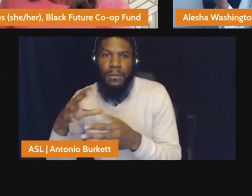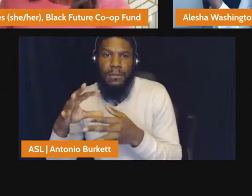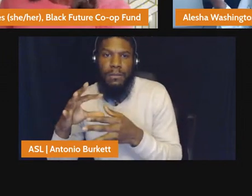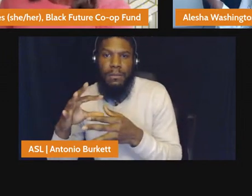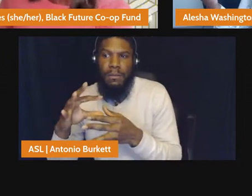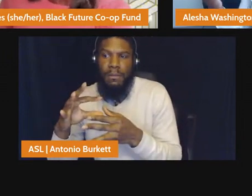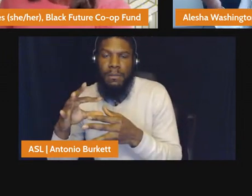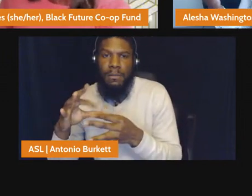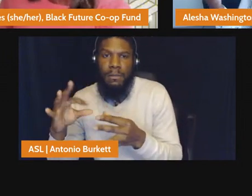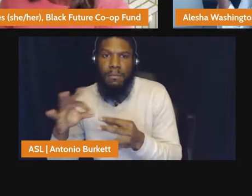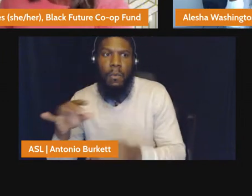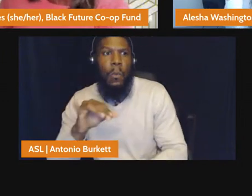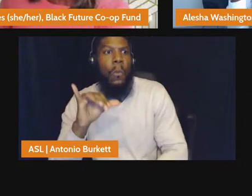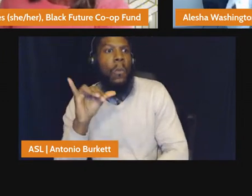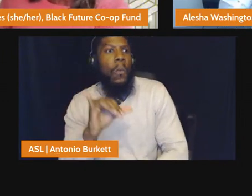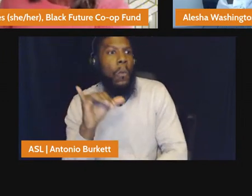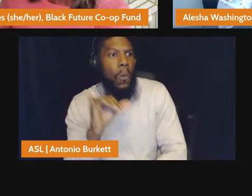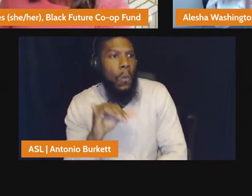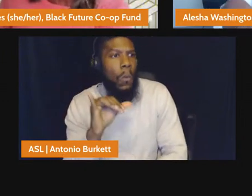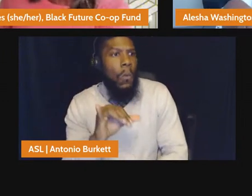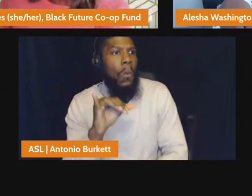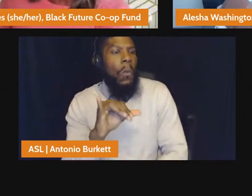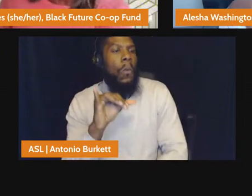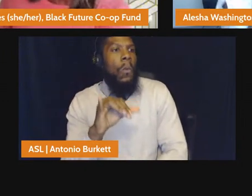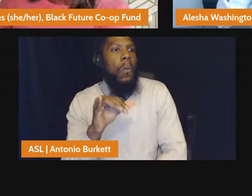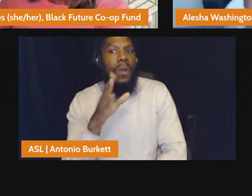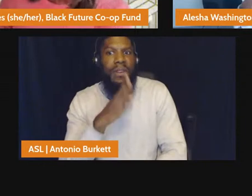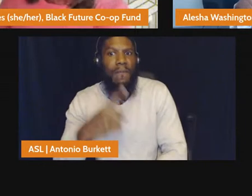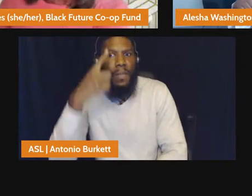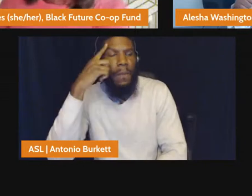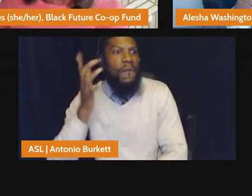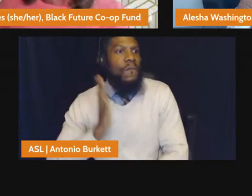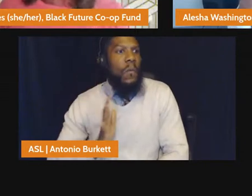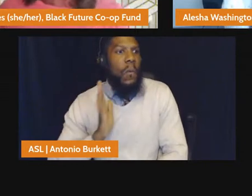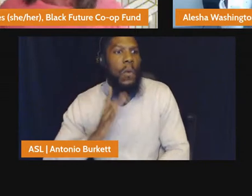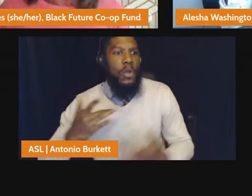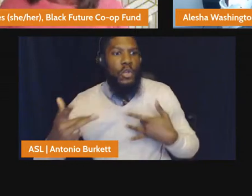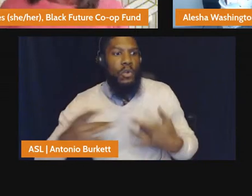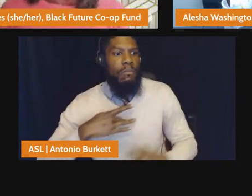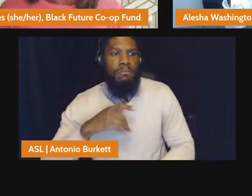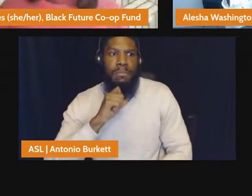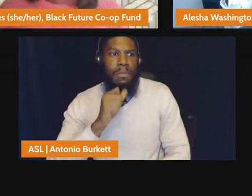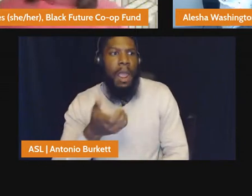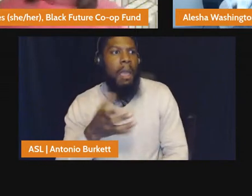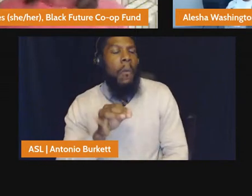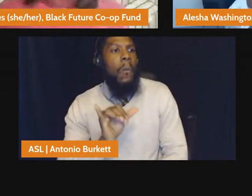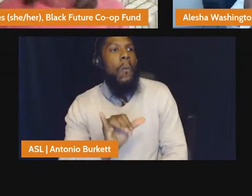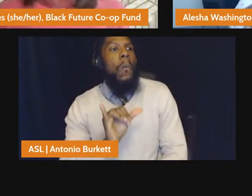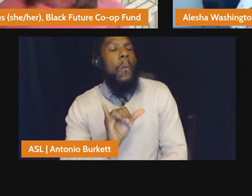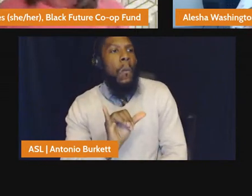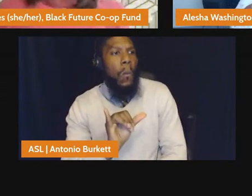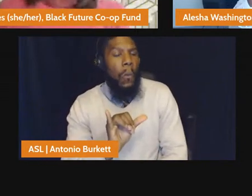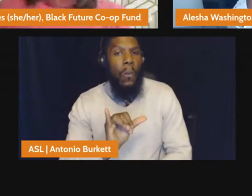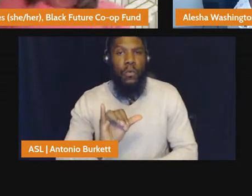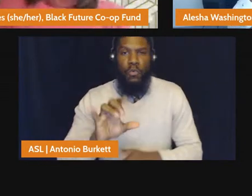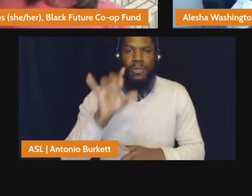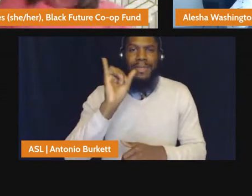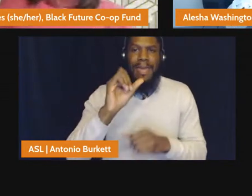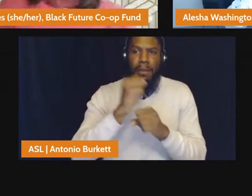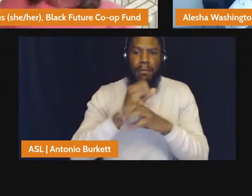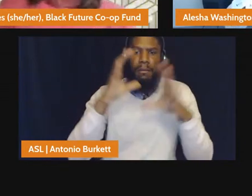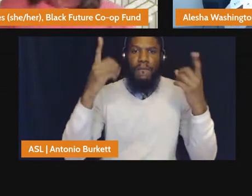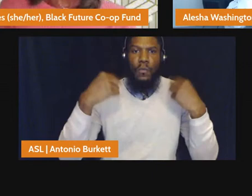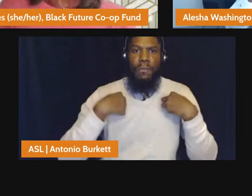that as something to really be worried about. And so that's the thing, right? When I think about pro-Black, and when I think about like even Black joy, is